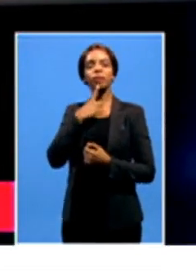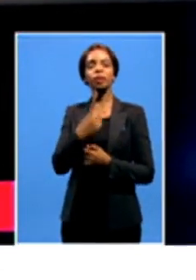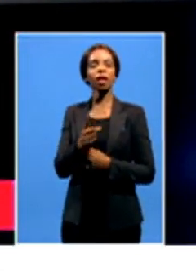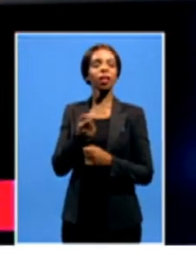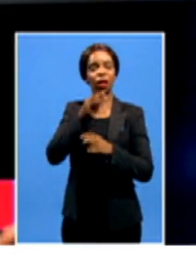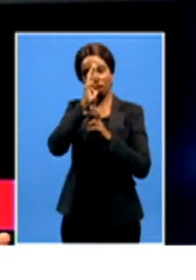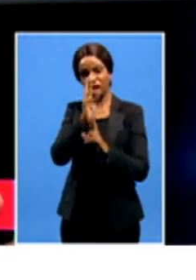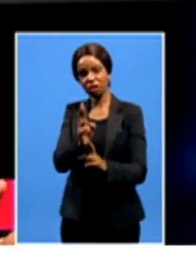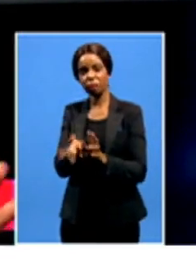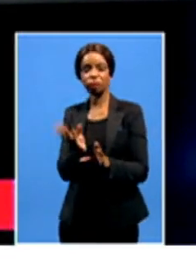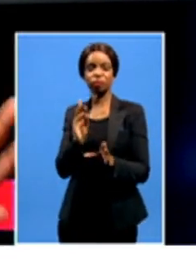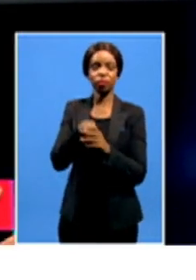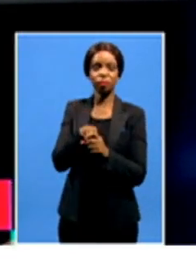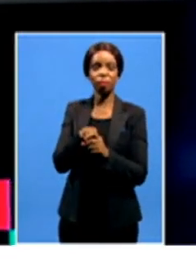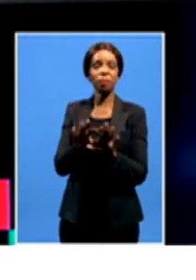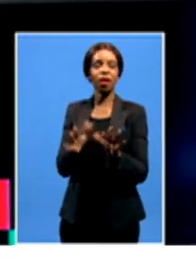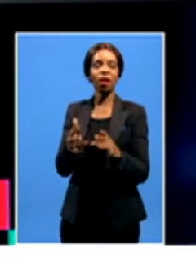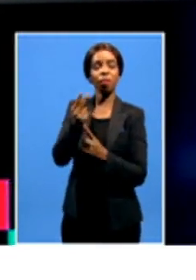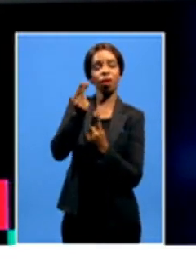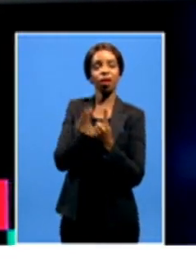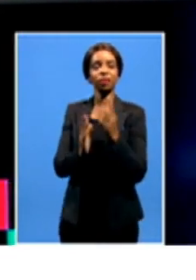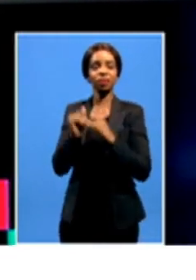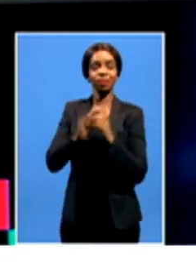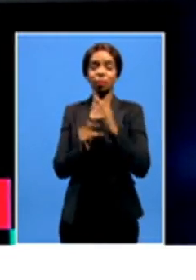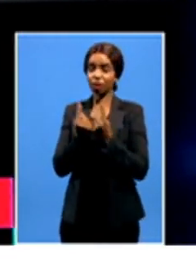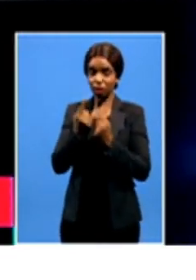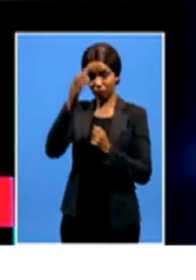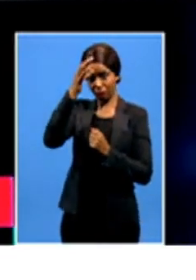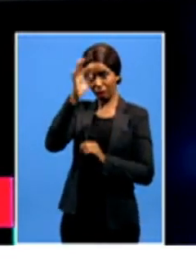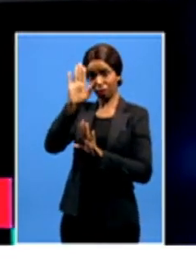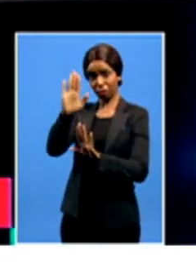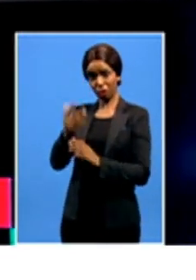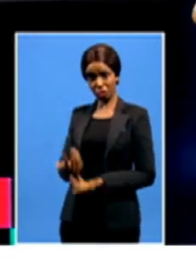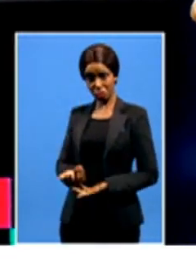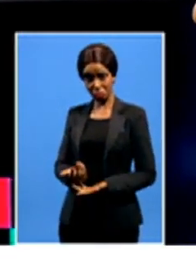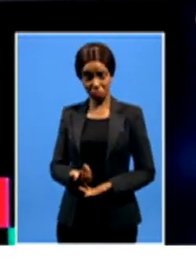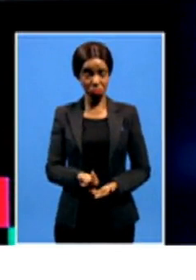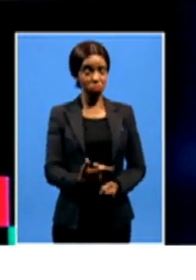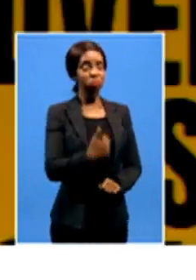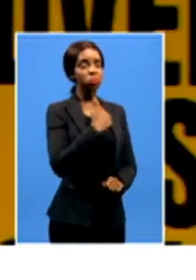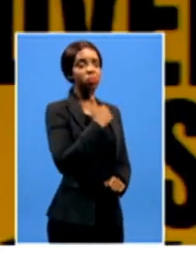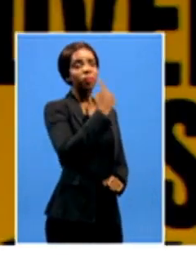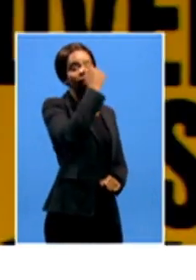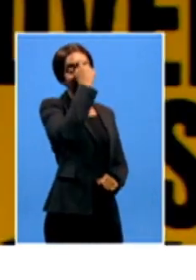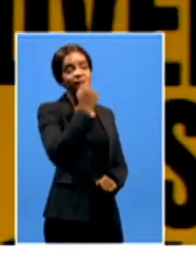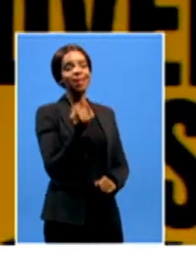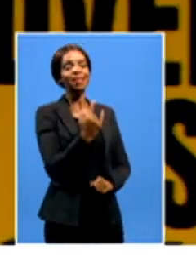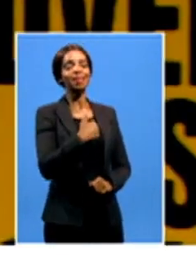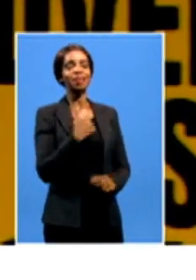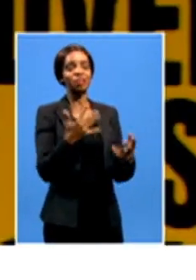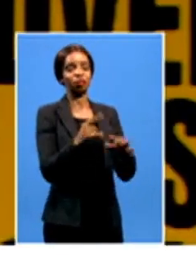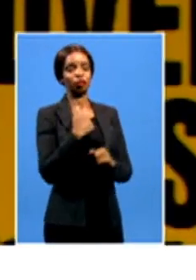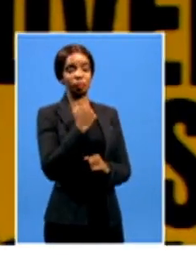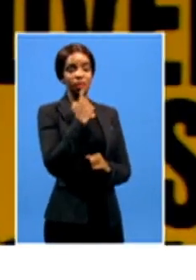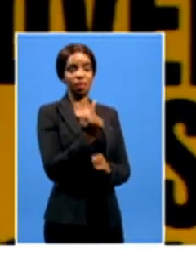brought into how art is viewed even from government officials. Well, I mean, I think, like I said, now that our